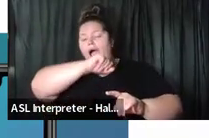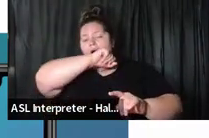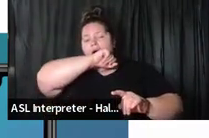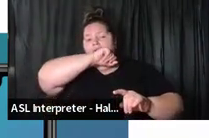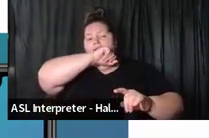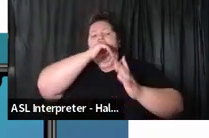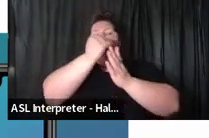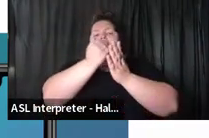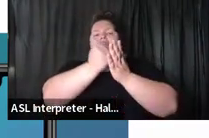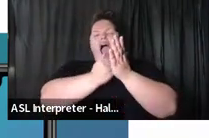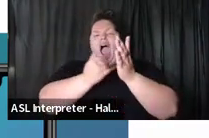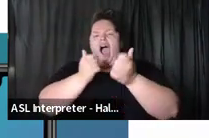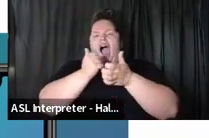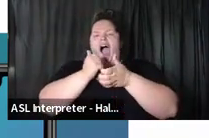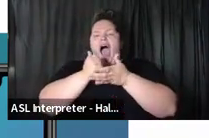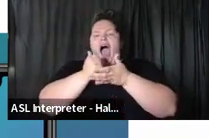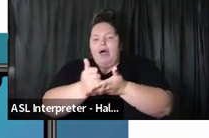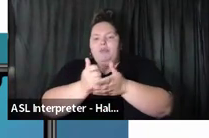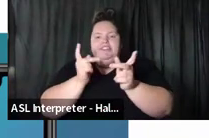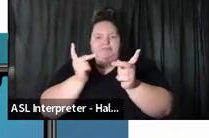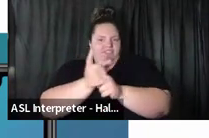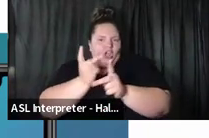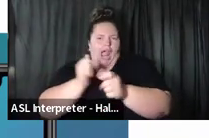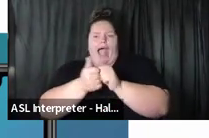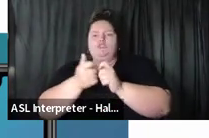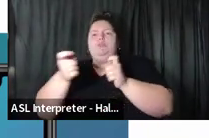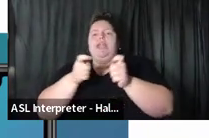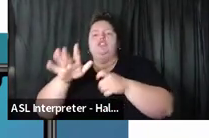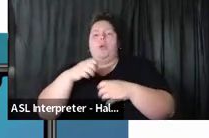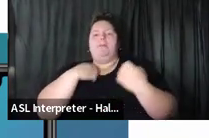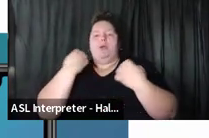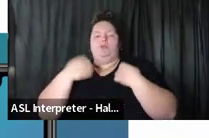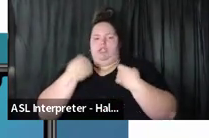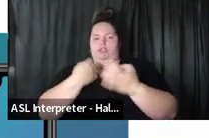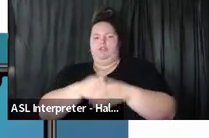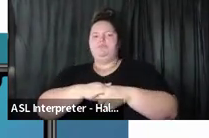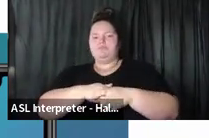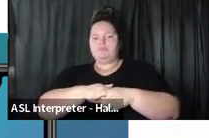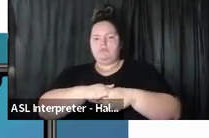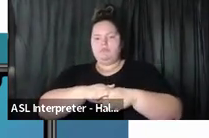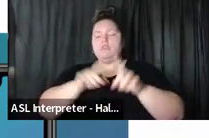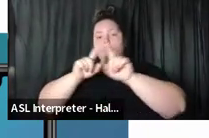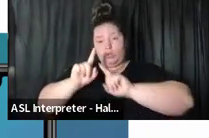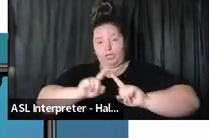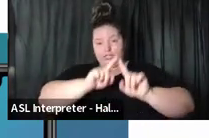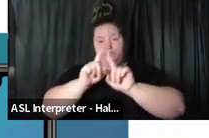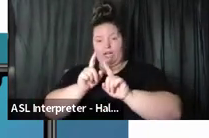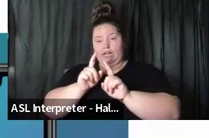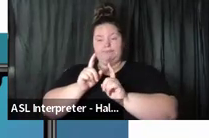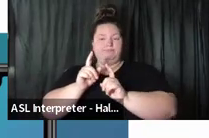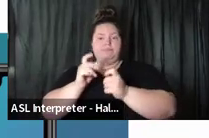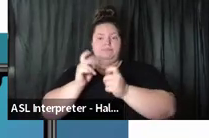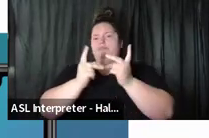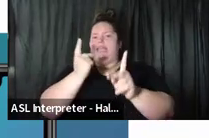you regulate your emotions. So just different mental health apps that can just assist you with different coping skills. Great to have in